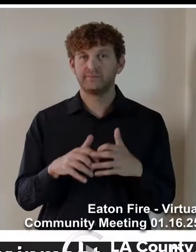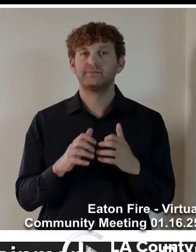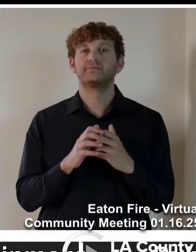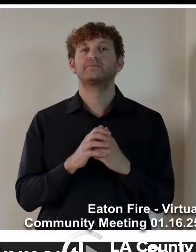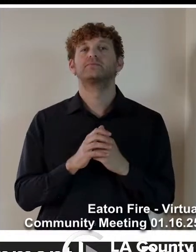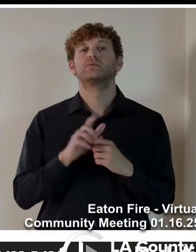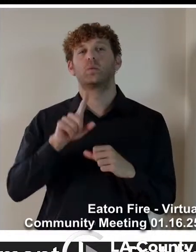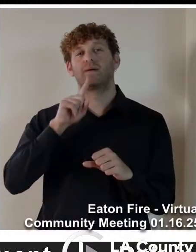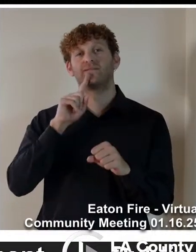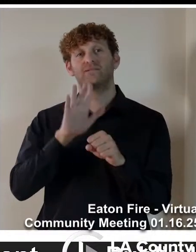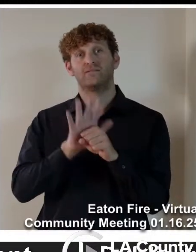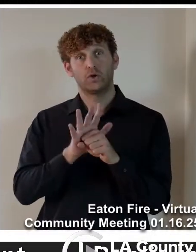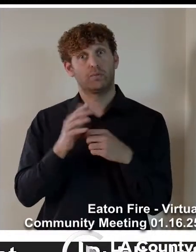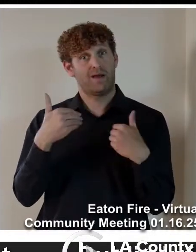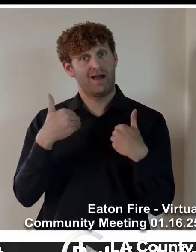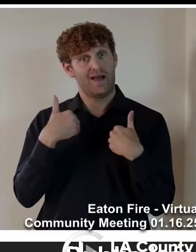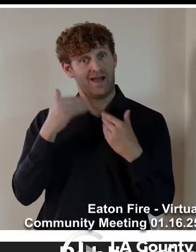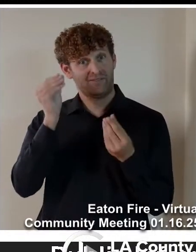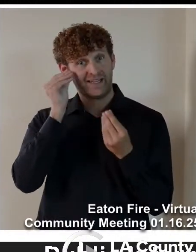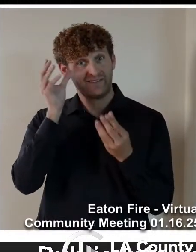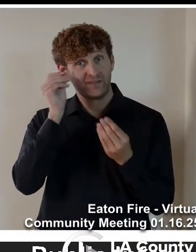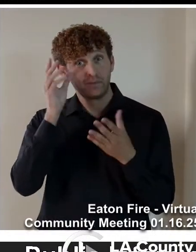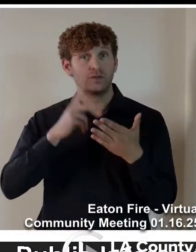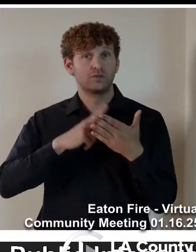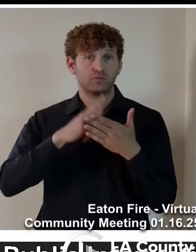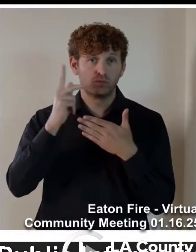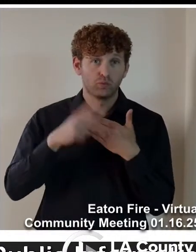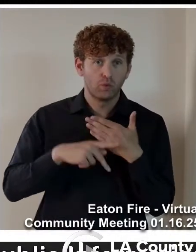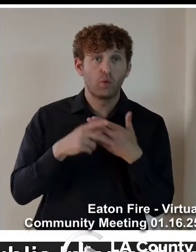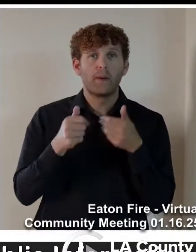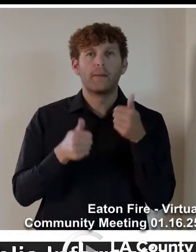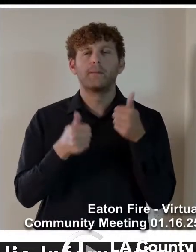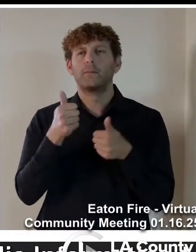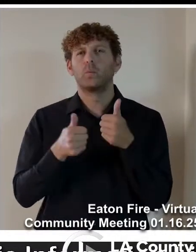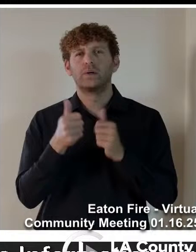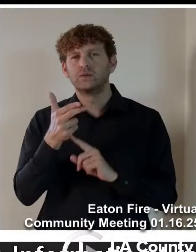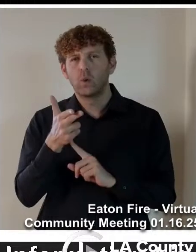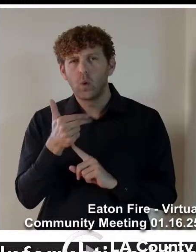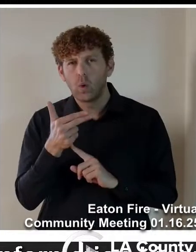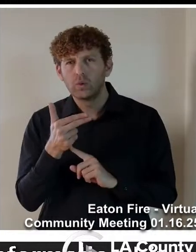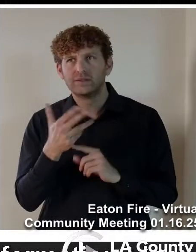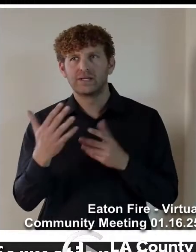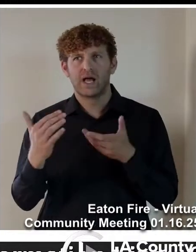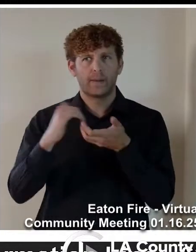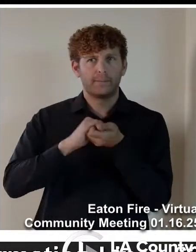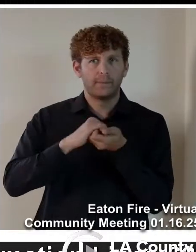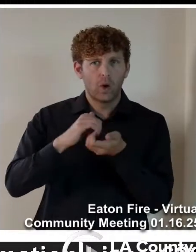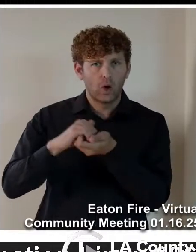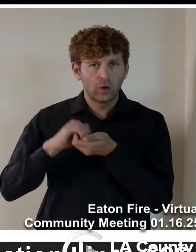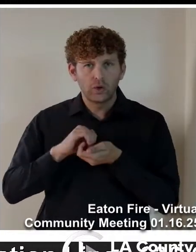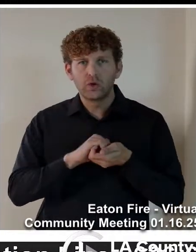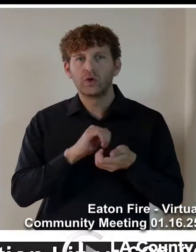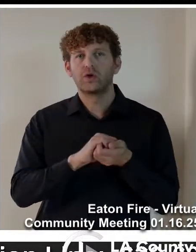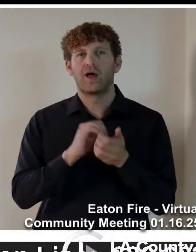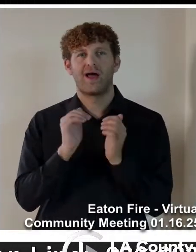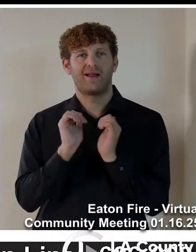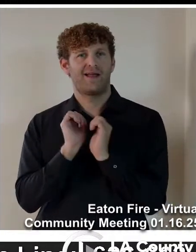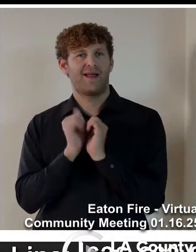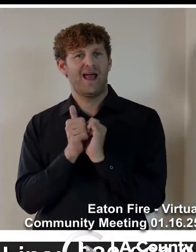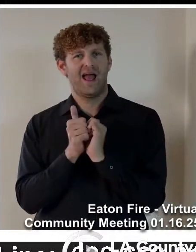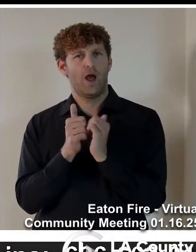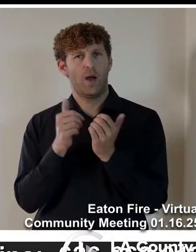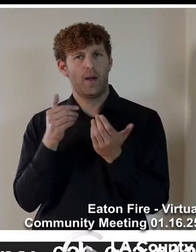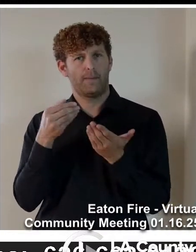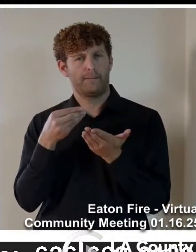program and the hotels we're partnering with, and how that money will be paid directly to